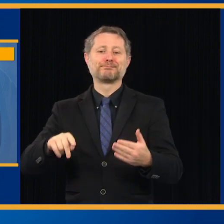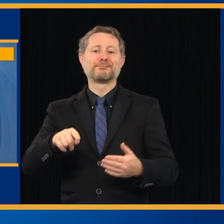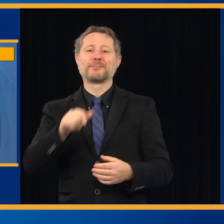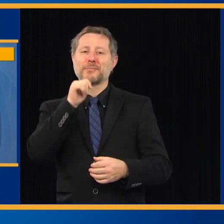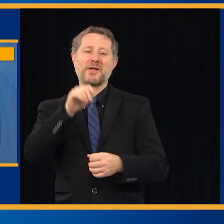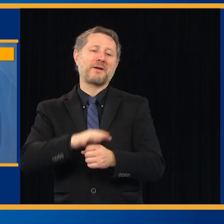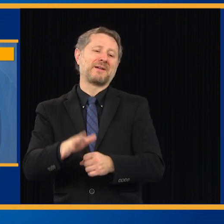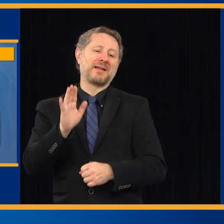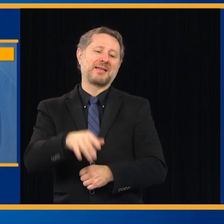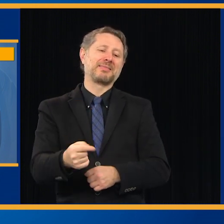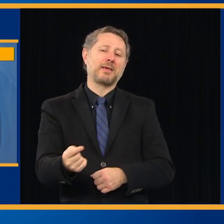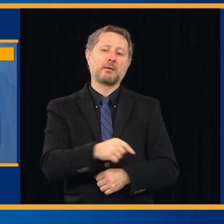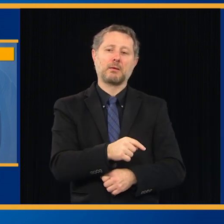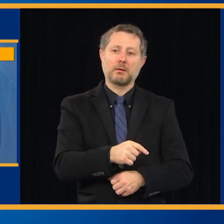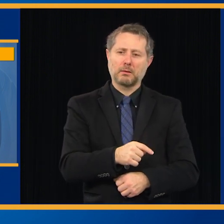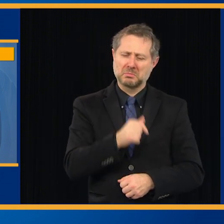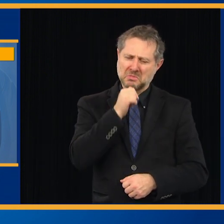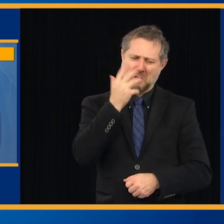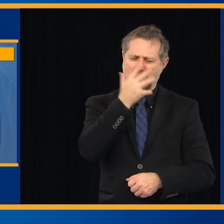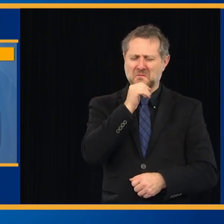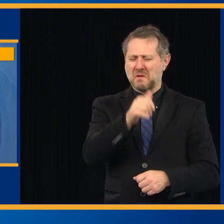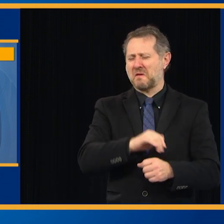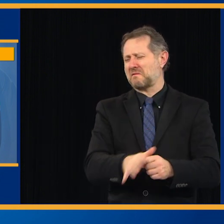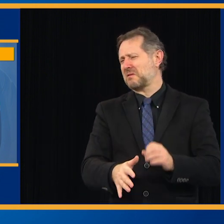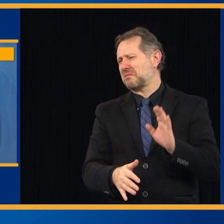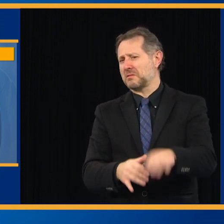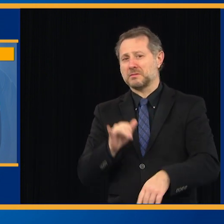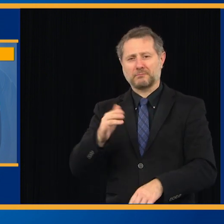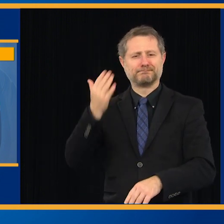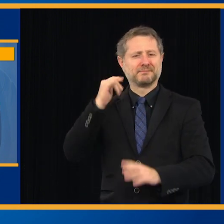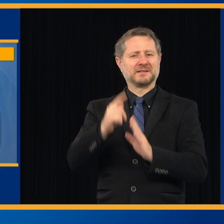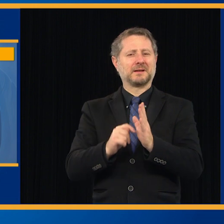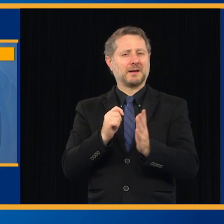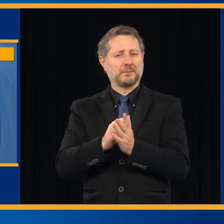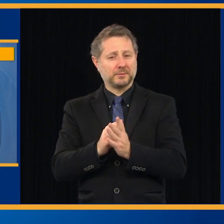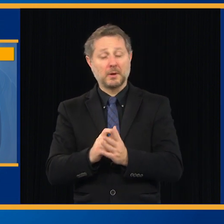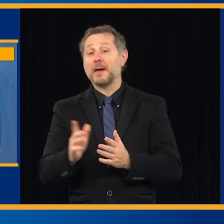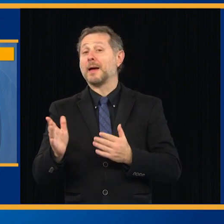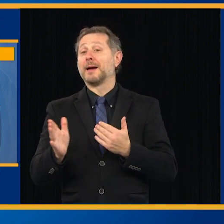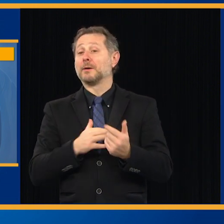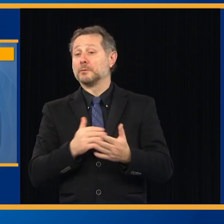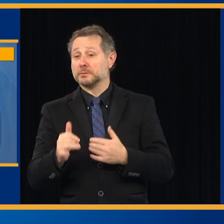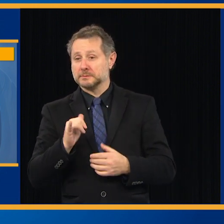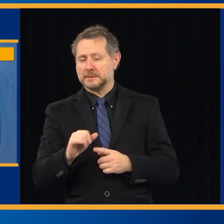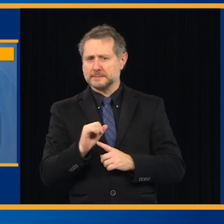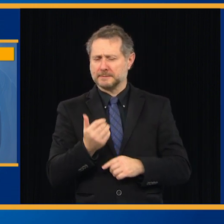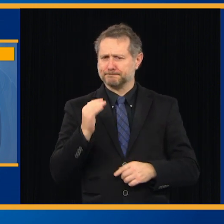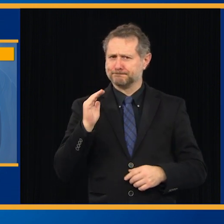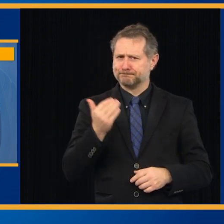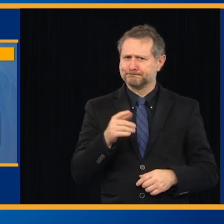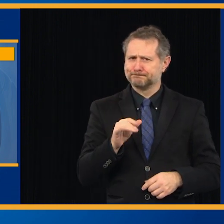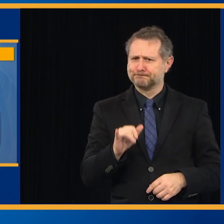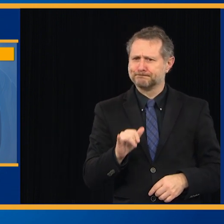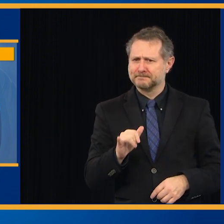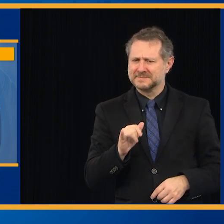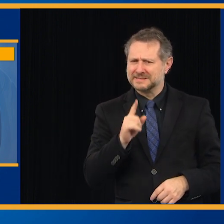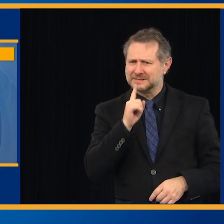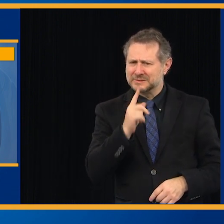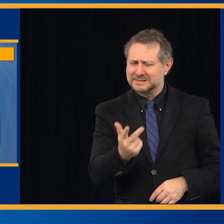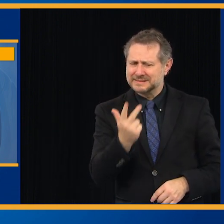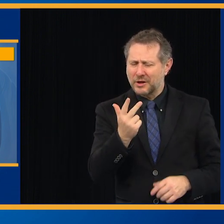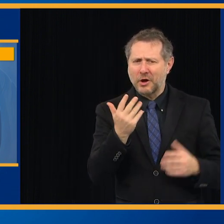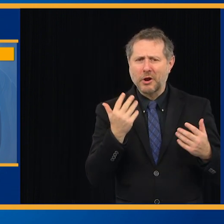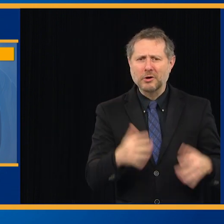they don't appear as COVID. But it is a situation that has taken the lives of 3 New Yorkers. There